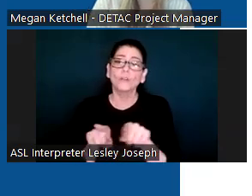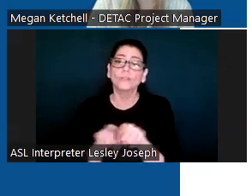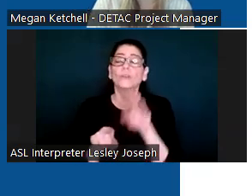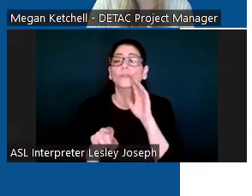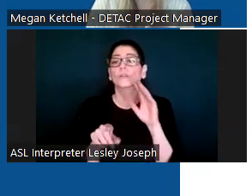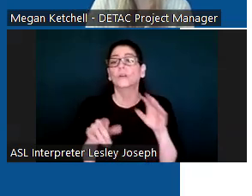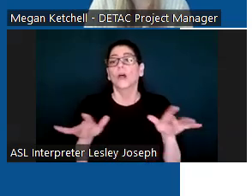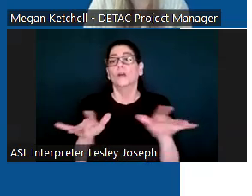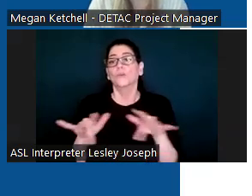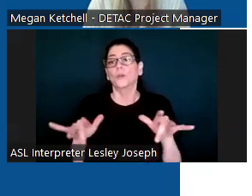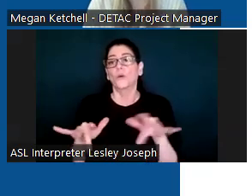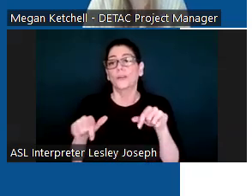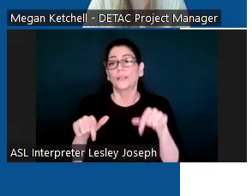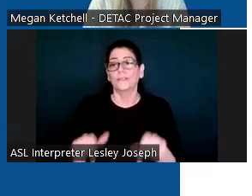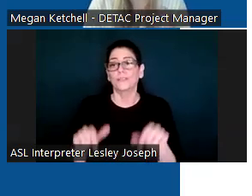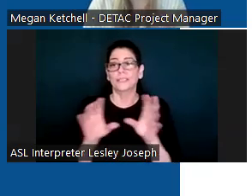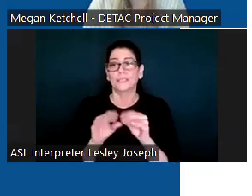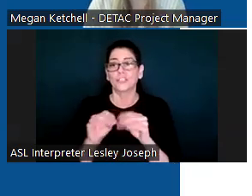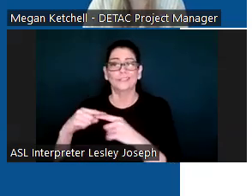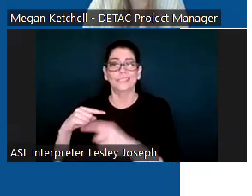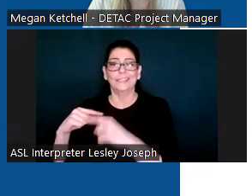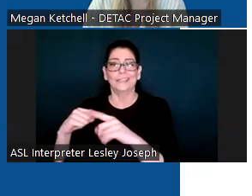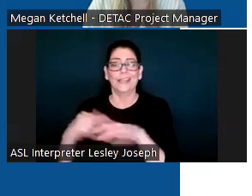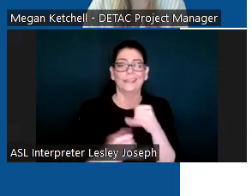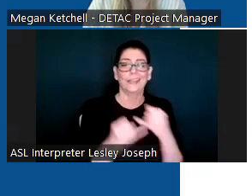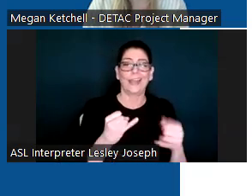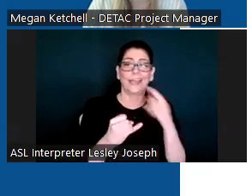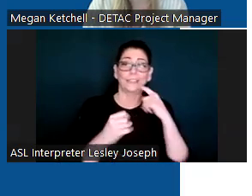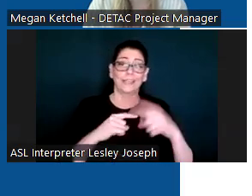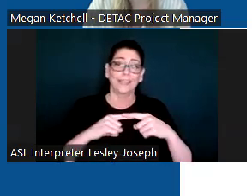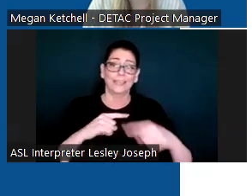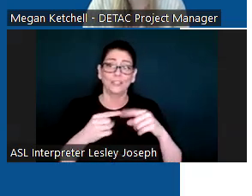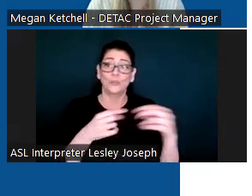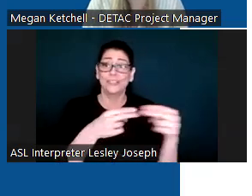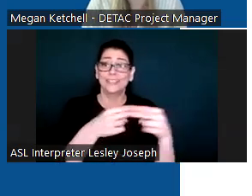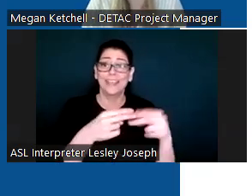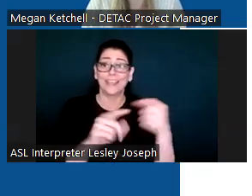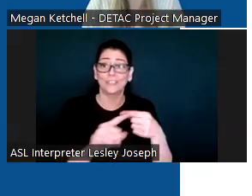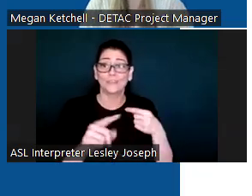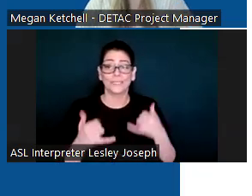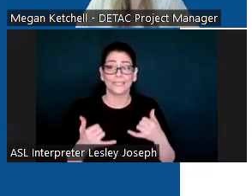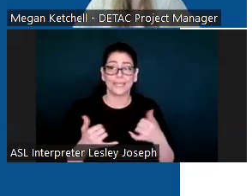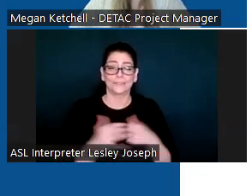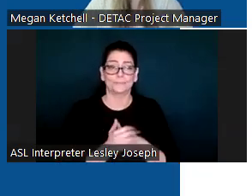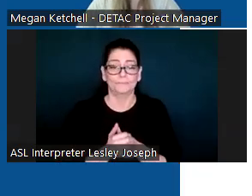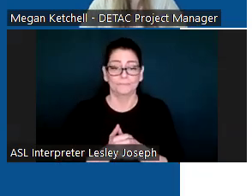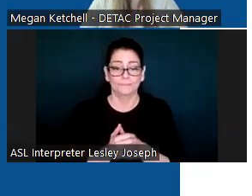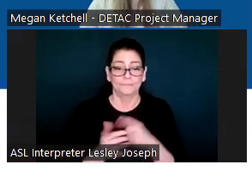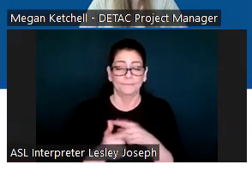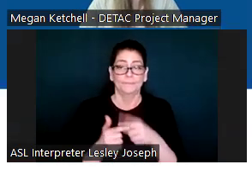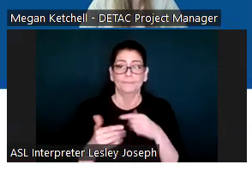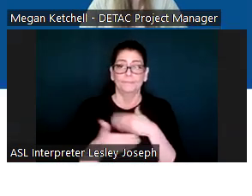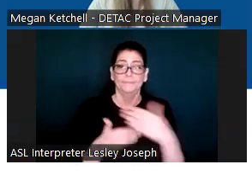recording of this session, and last but not least, a link to the slides from today. And then on our next